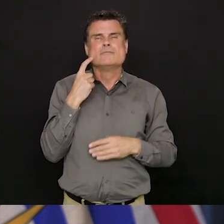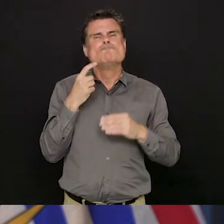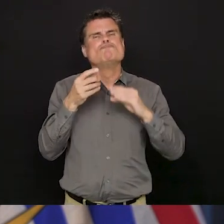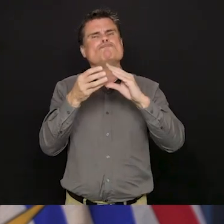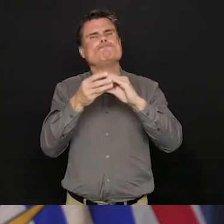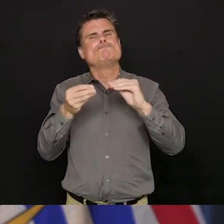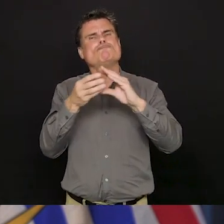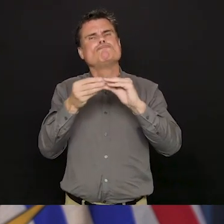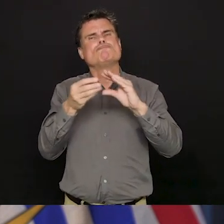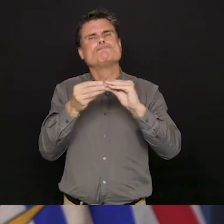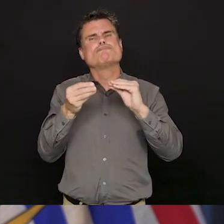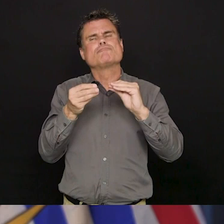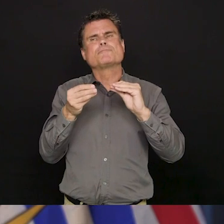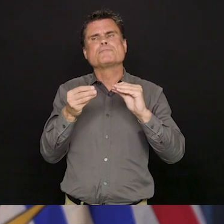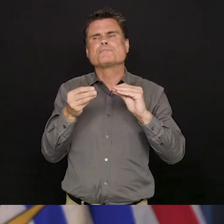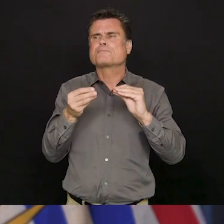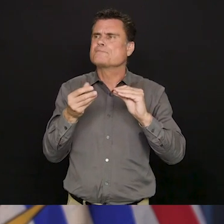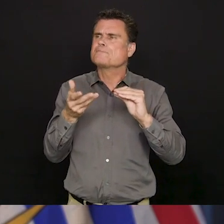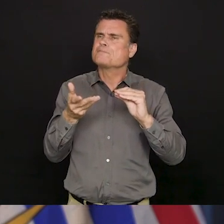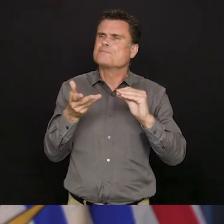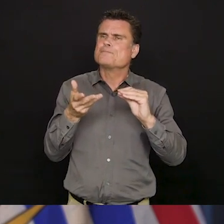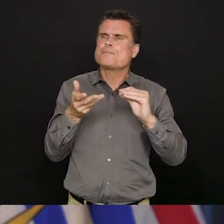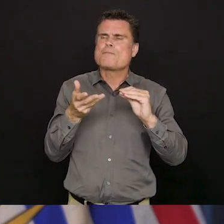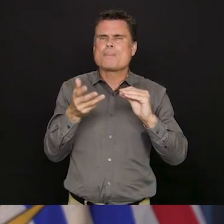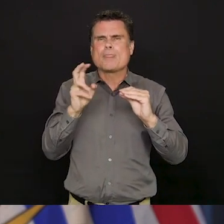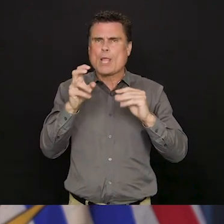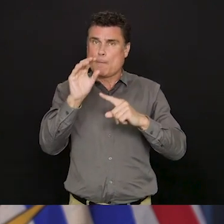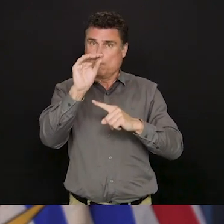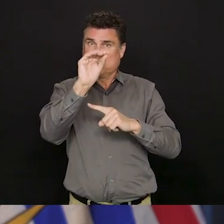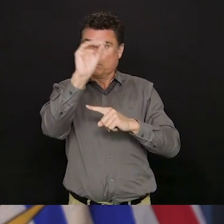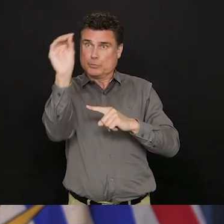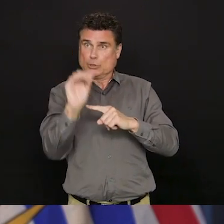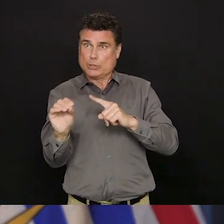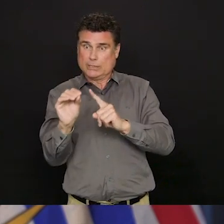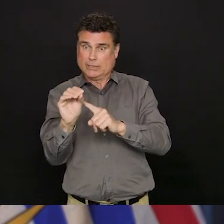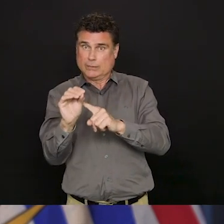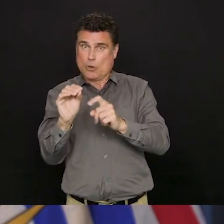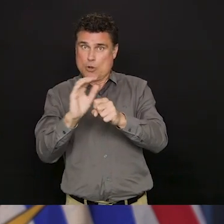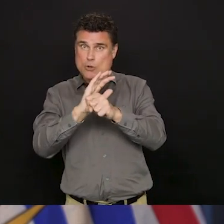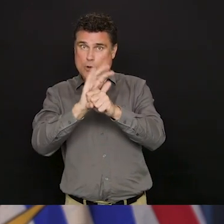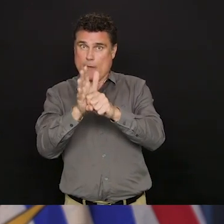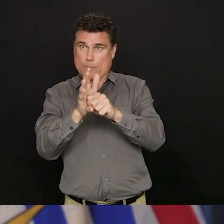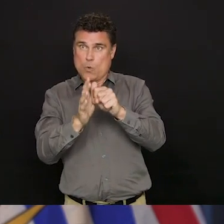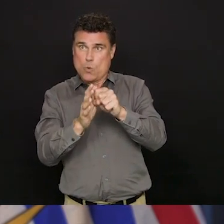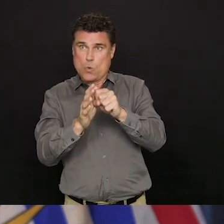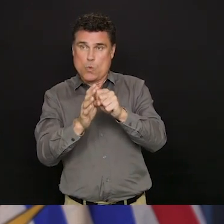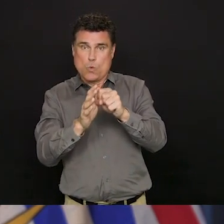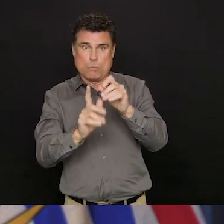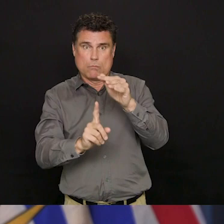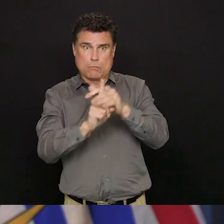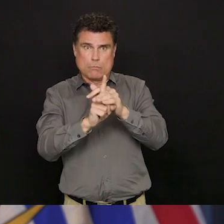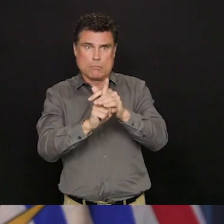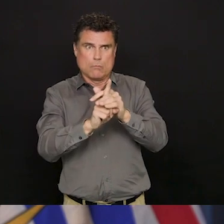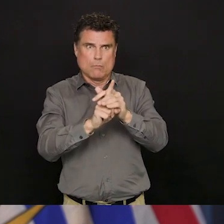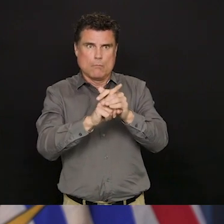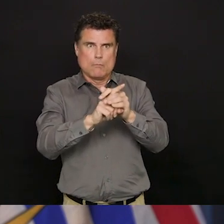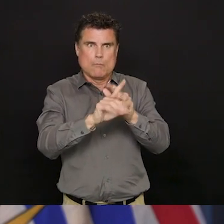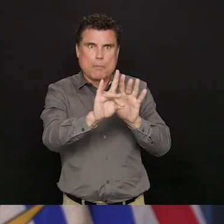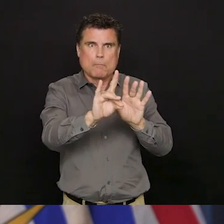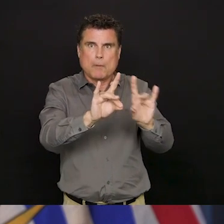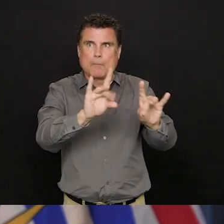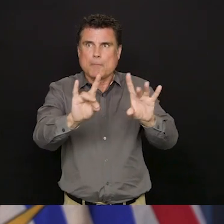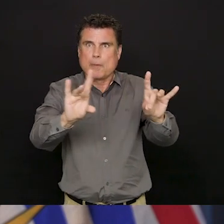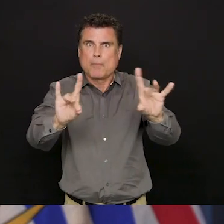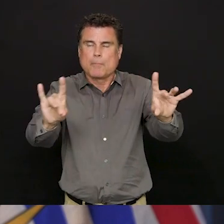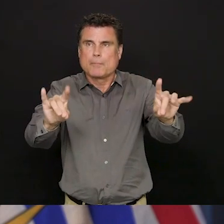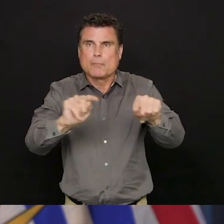rate, but you didn't say whether we know enough here in British Columbia to know what it might be here. So could you address that as well, please?